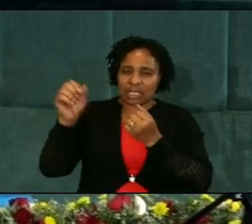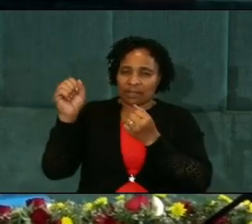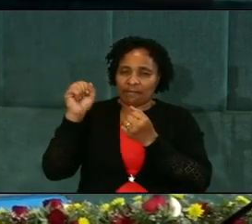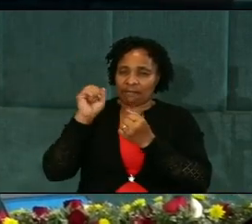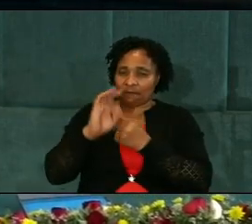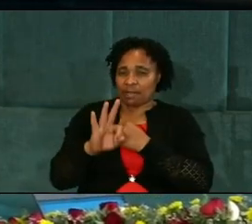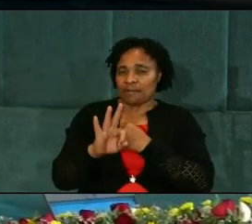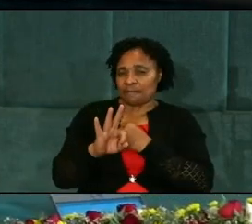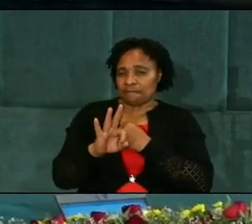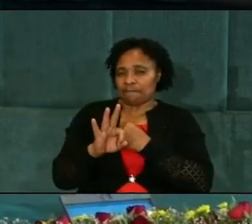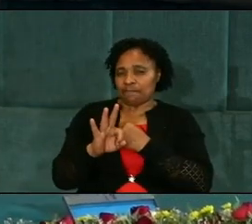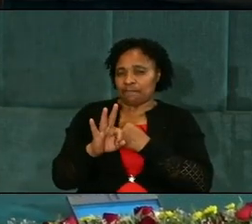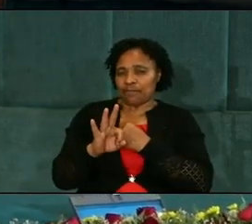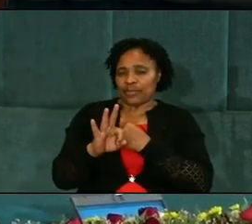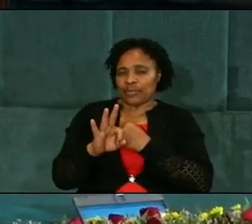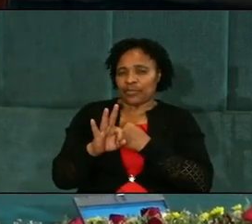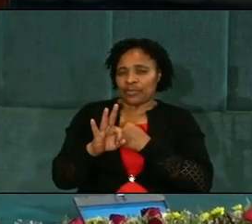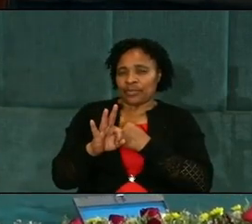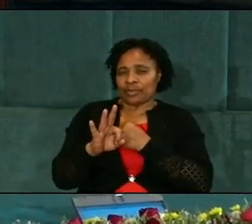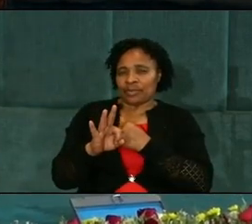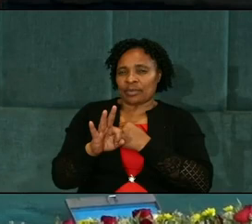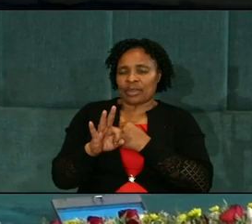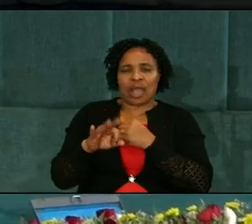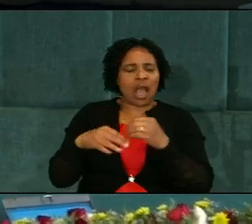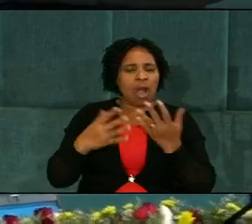3? How come?